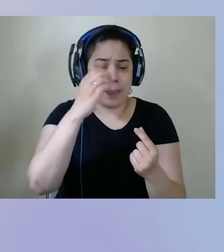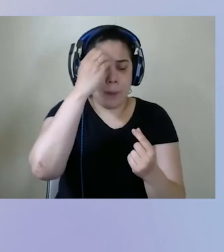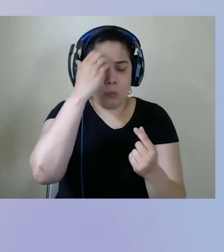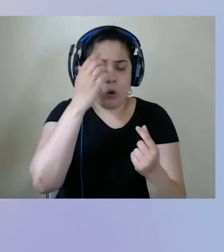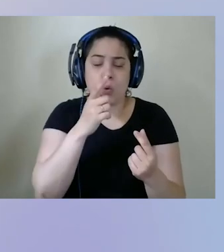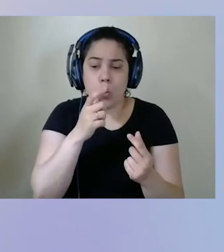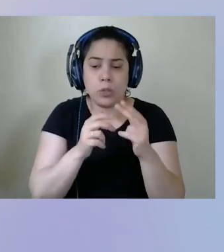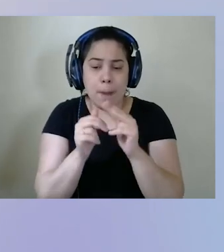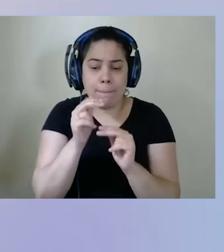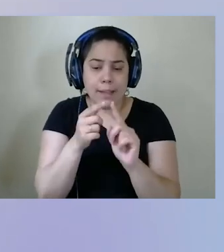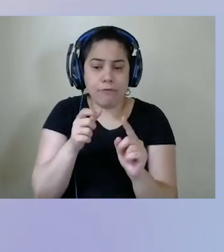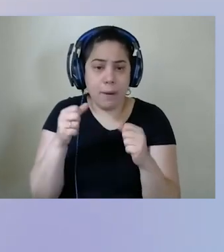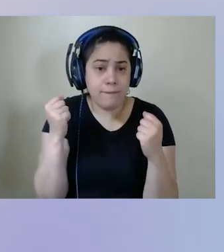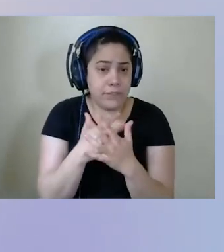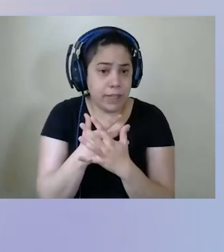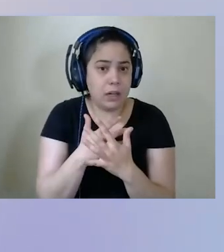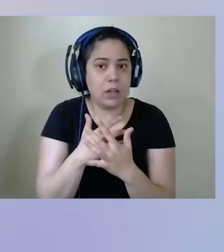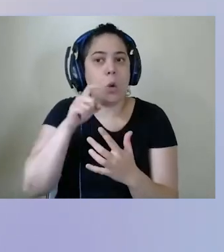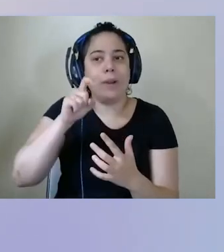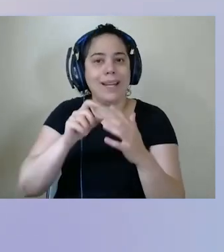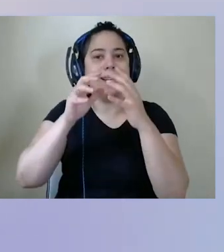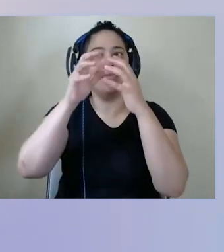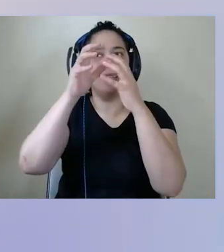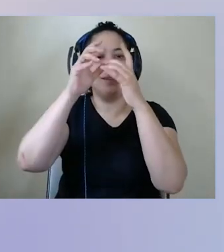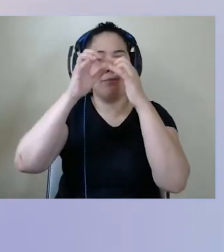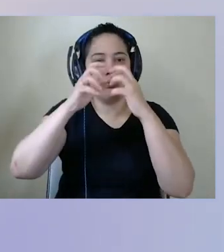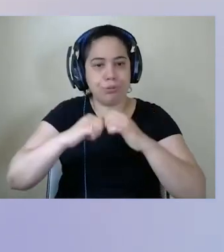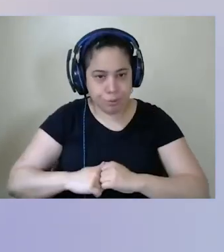on fear and fear response. So,